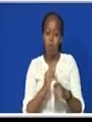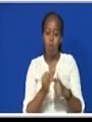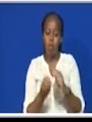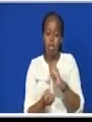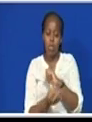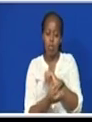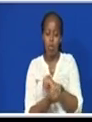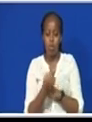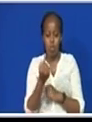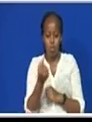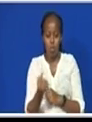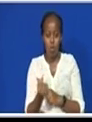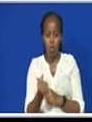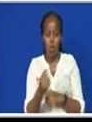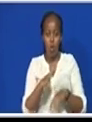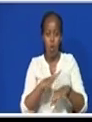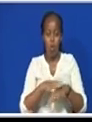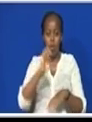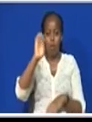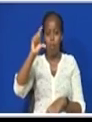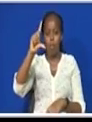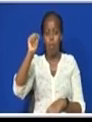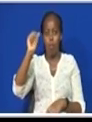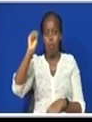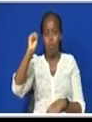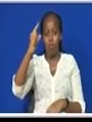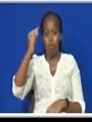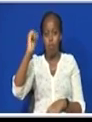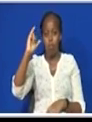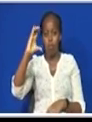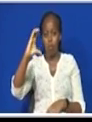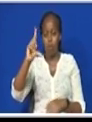about the elastic limit of a spring.